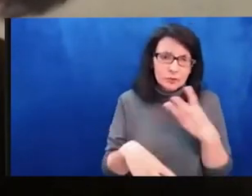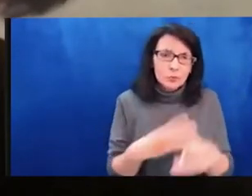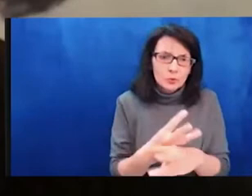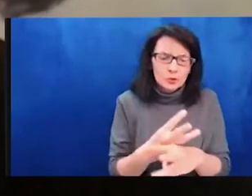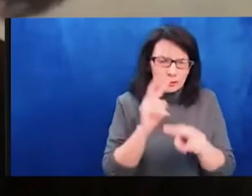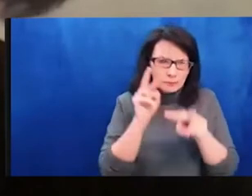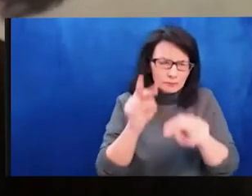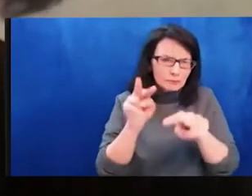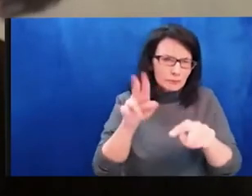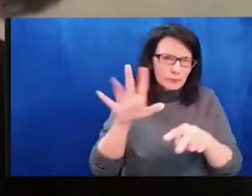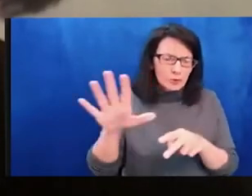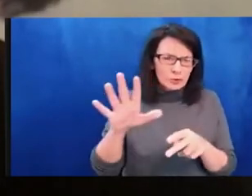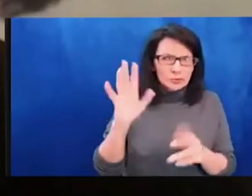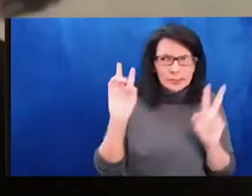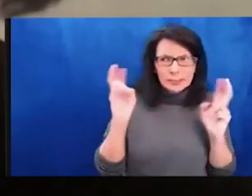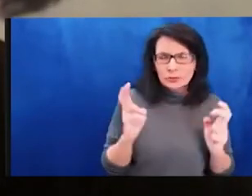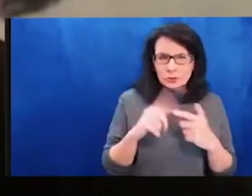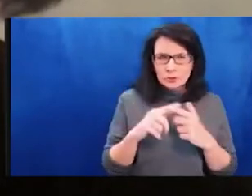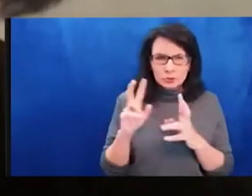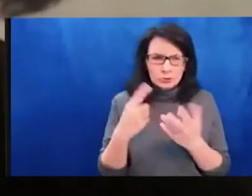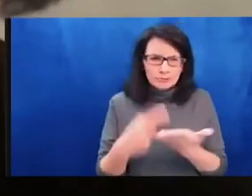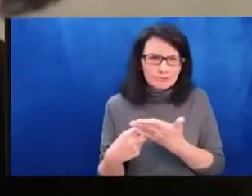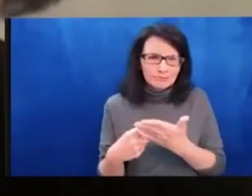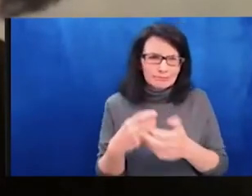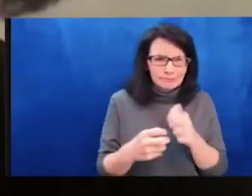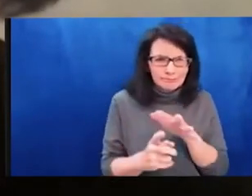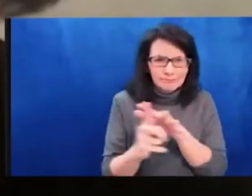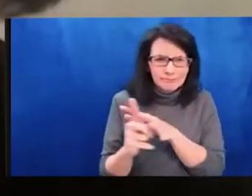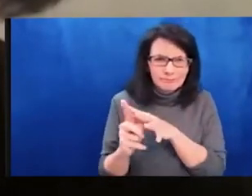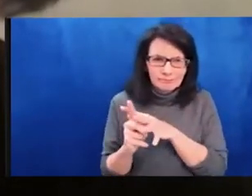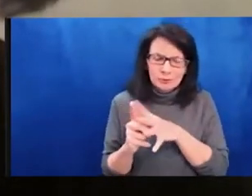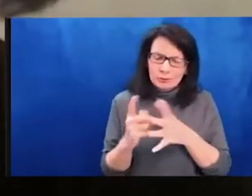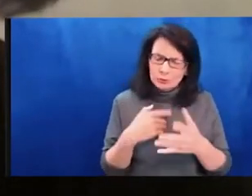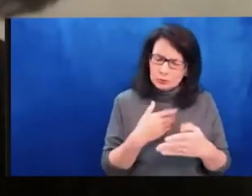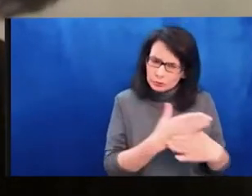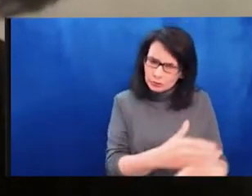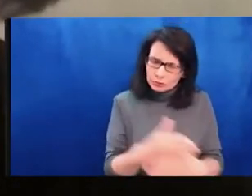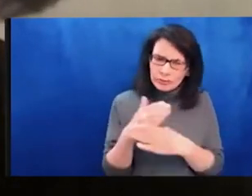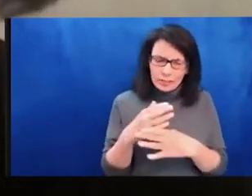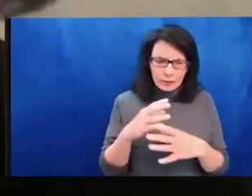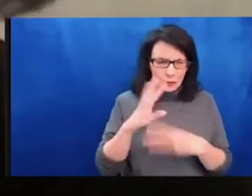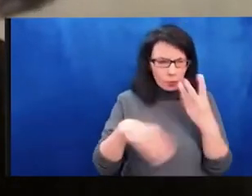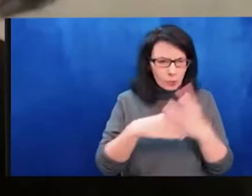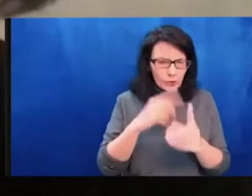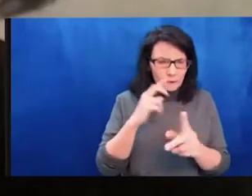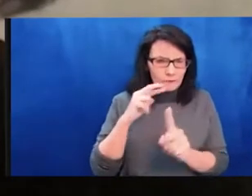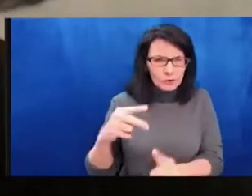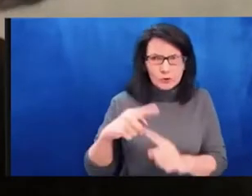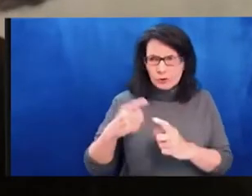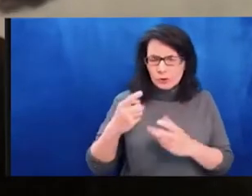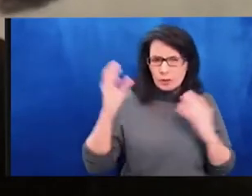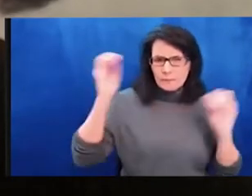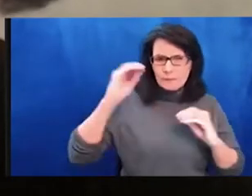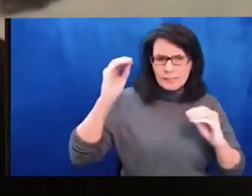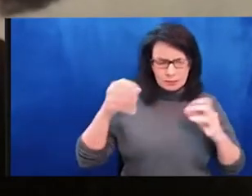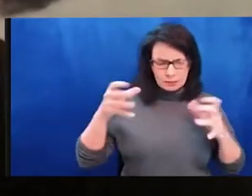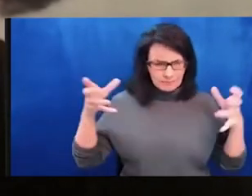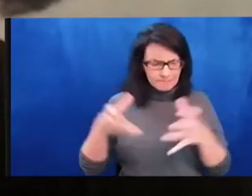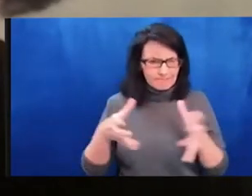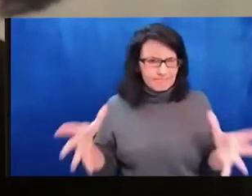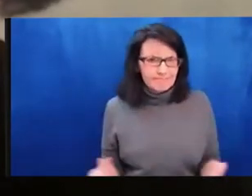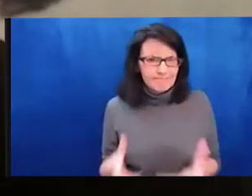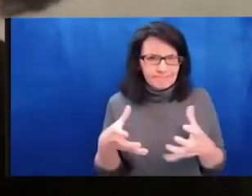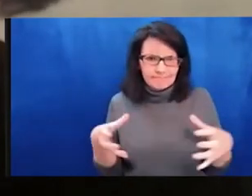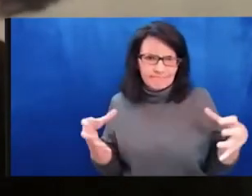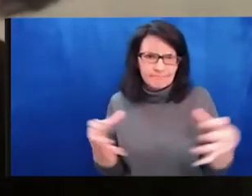extremely challenging moments, I believe art should stand in opposition to the violent authoritarian powers in this world and should remain a